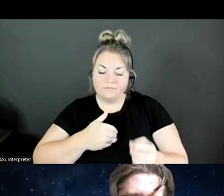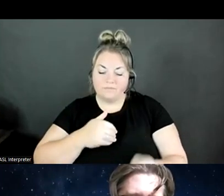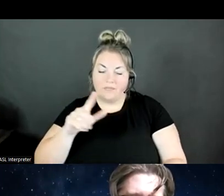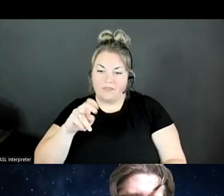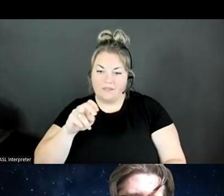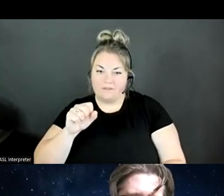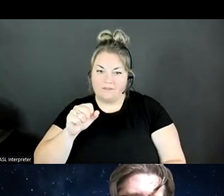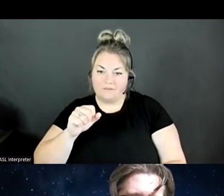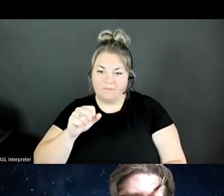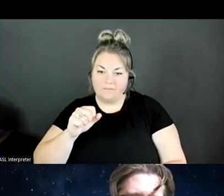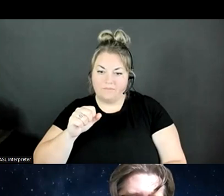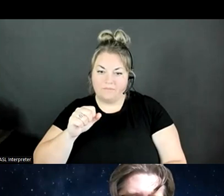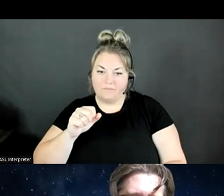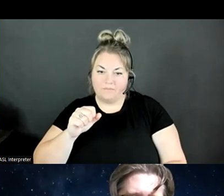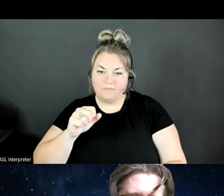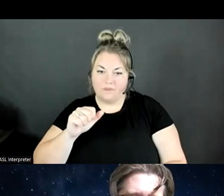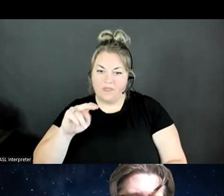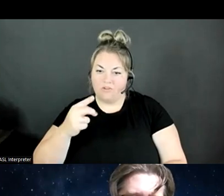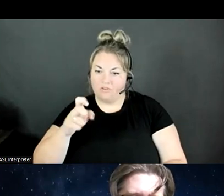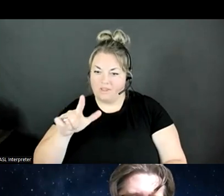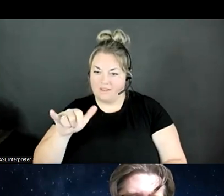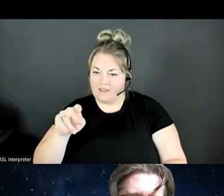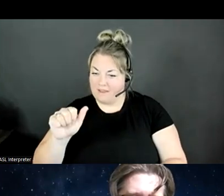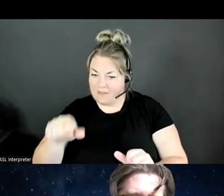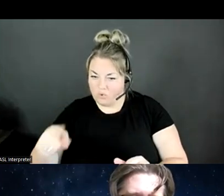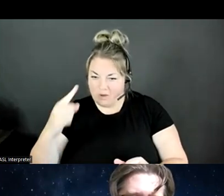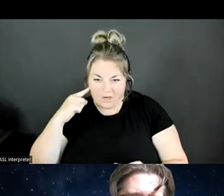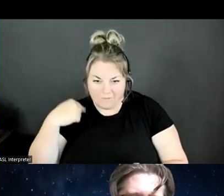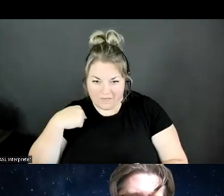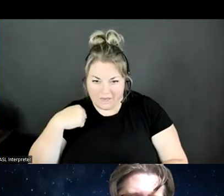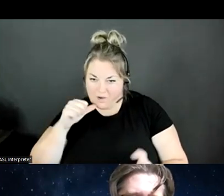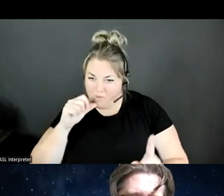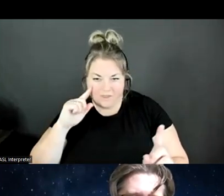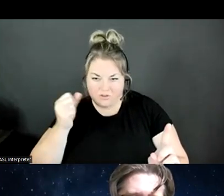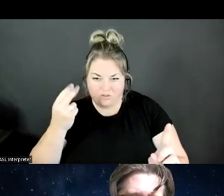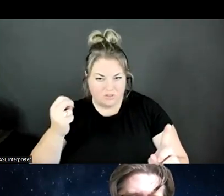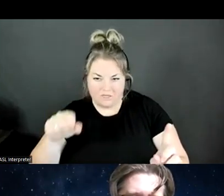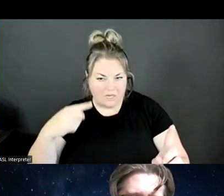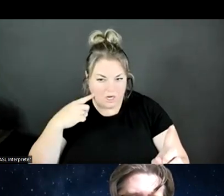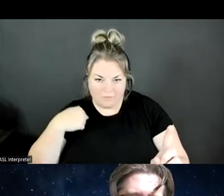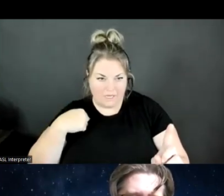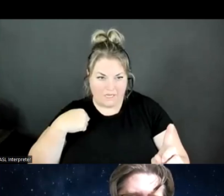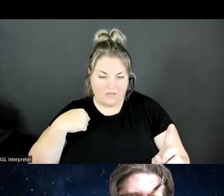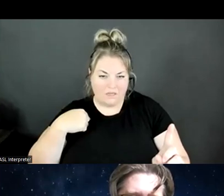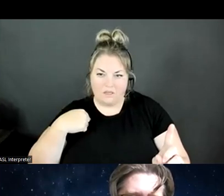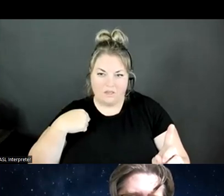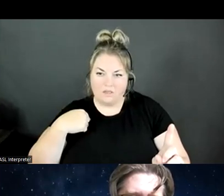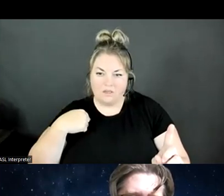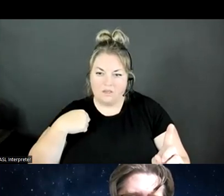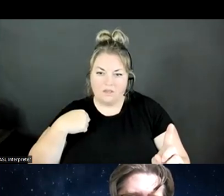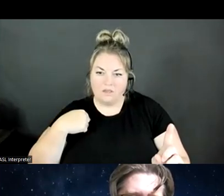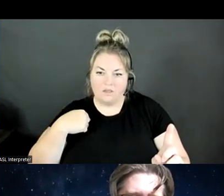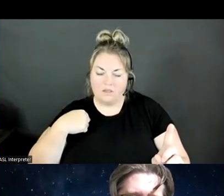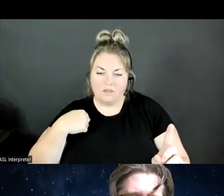lens. Angelina, can you hear me? Let me ask She's not here. one more question if I have a chance. I don't think